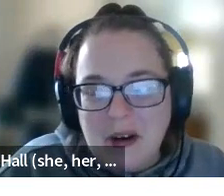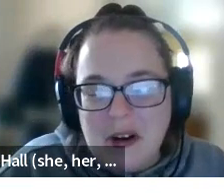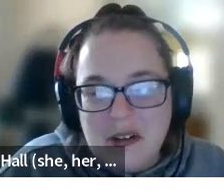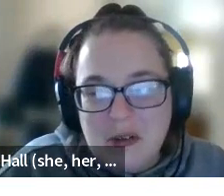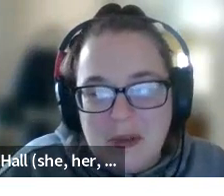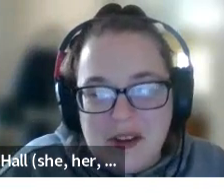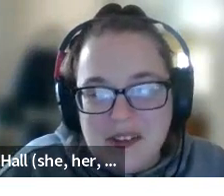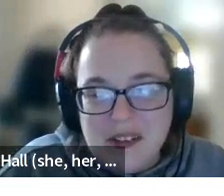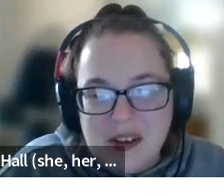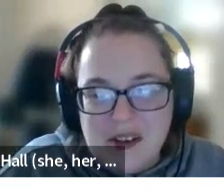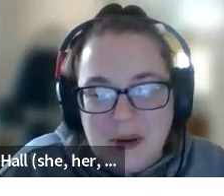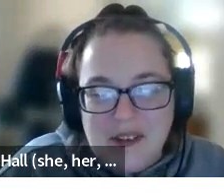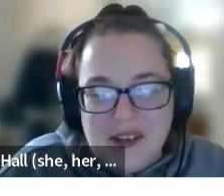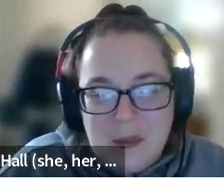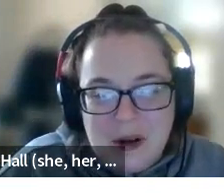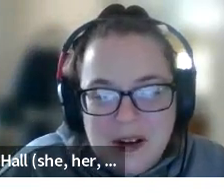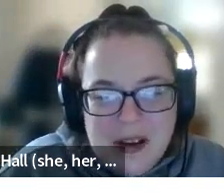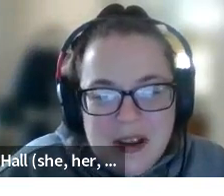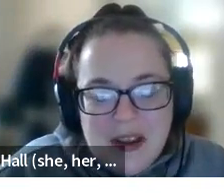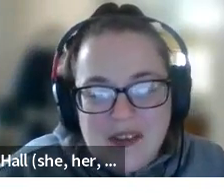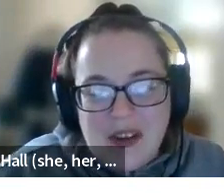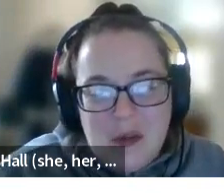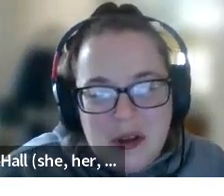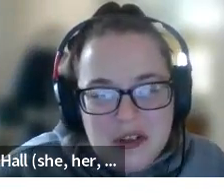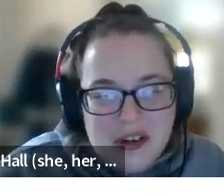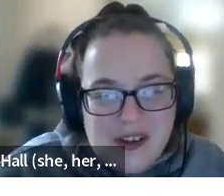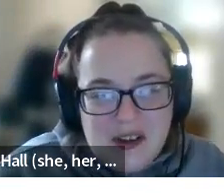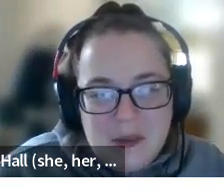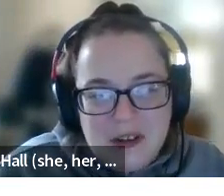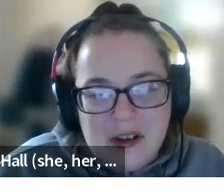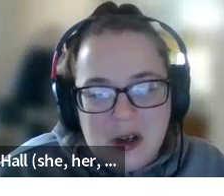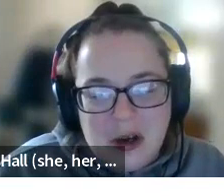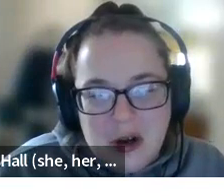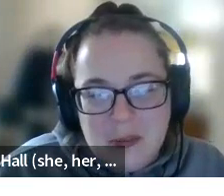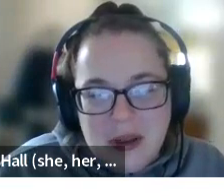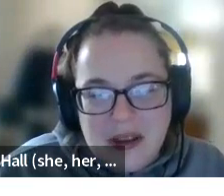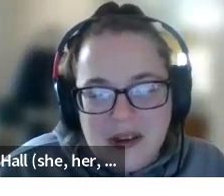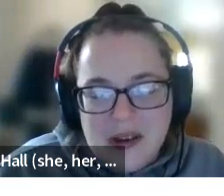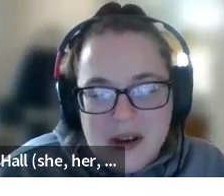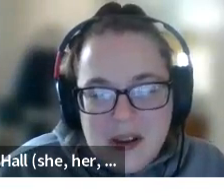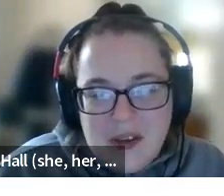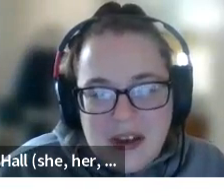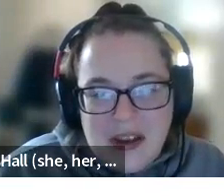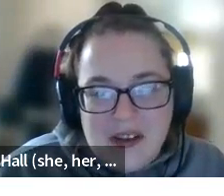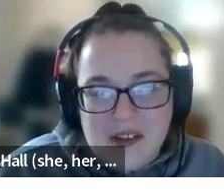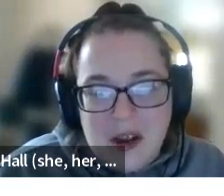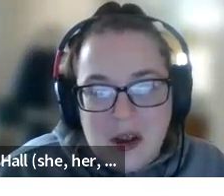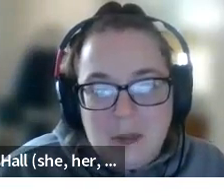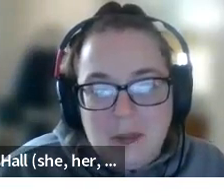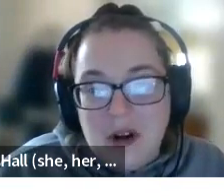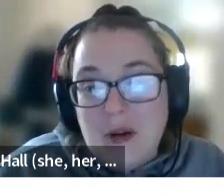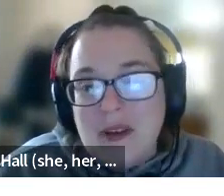backyard and my garden from last spring and summer. It's a wheelchair accessible garden bed that